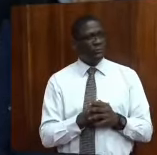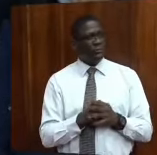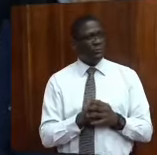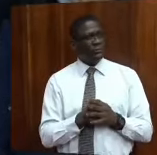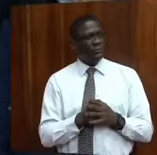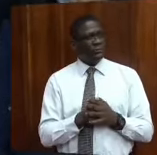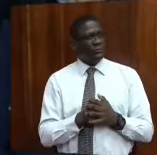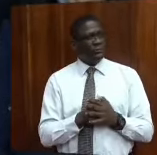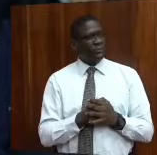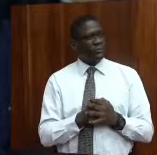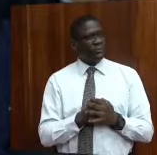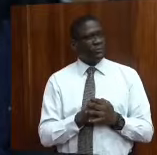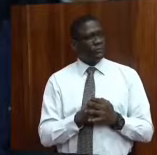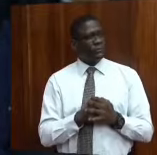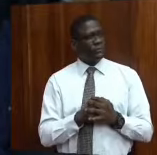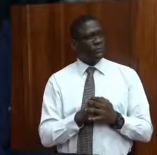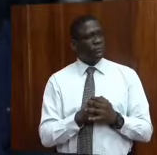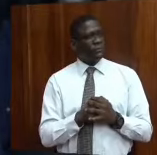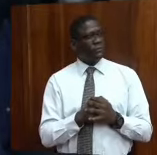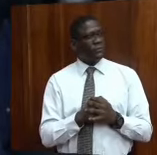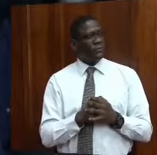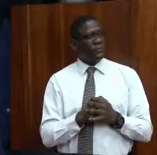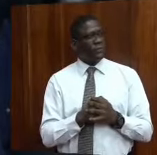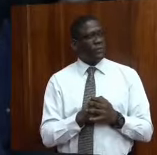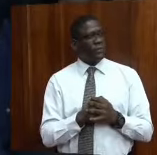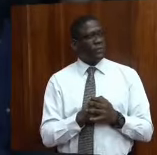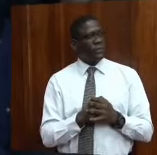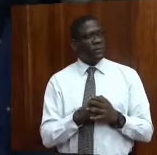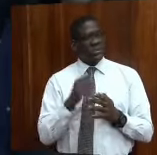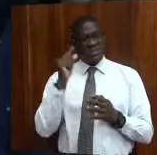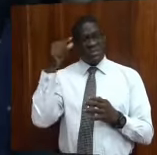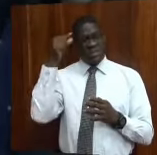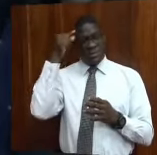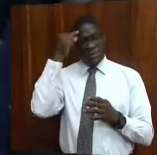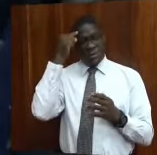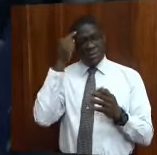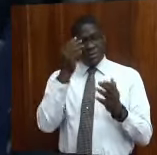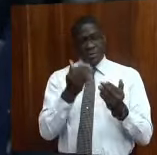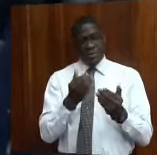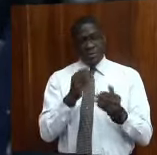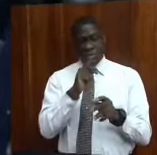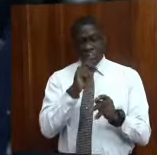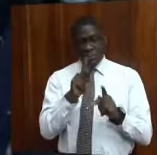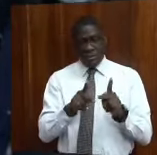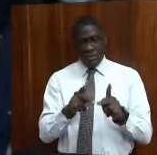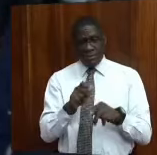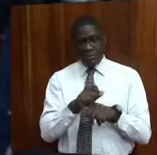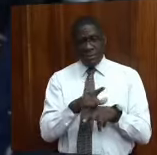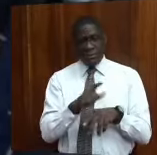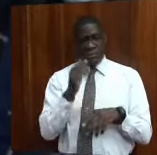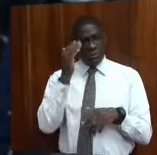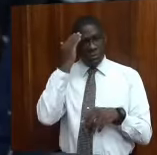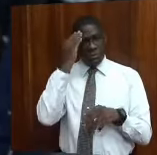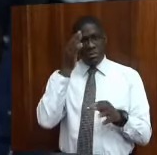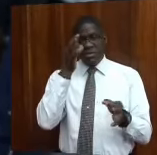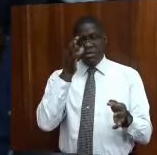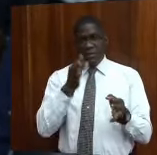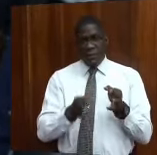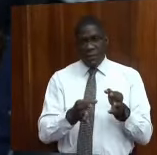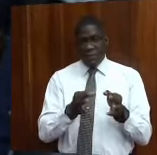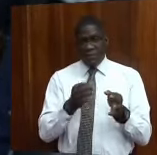circumstances dictate, we will revisit the budget. Mr. Speaker, I